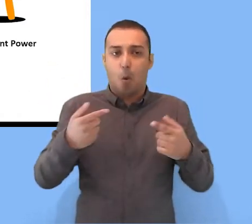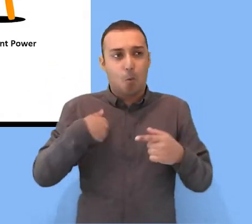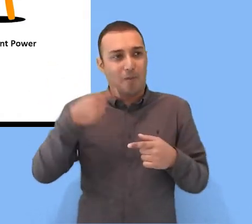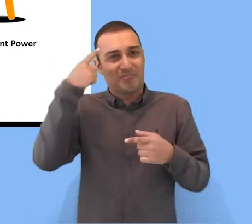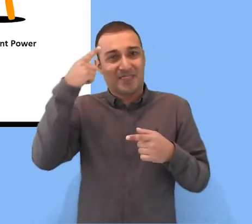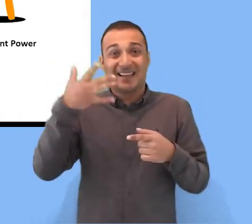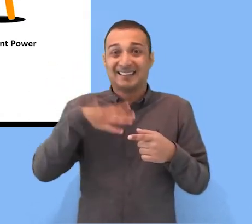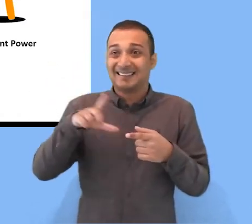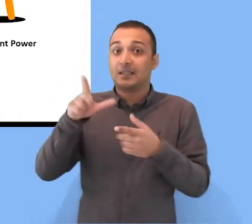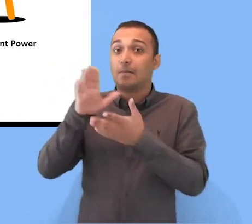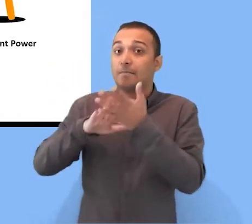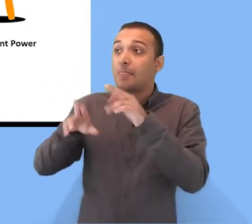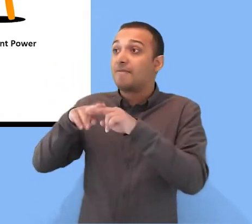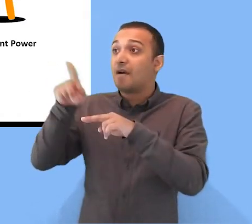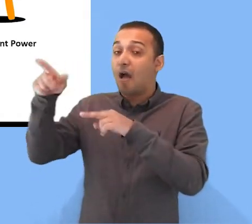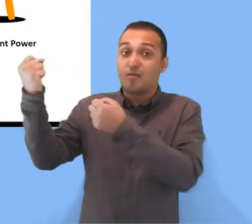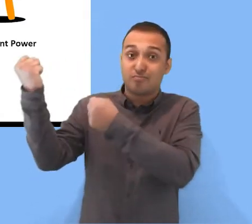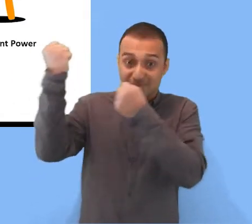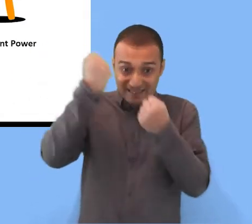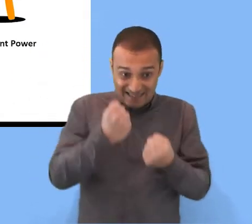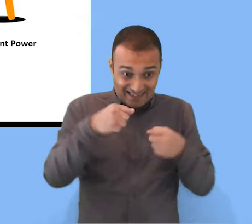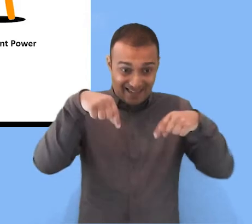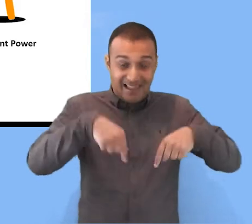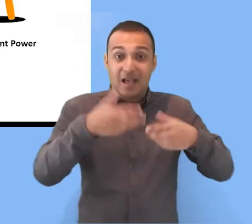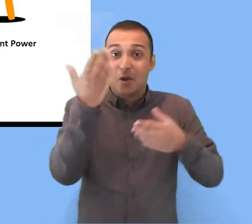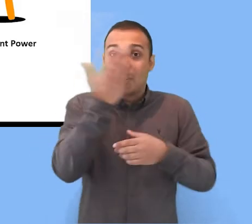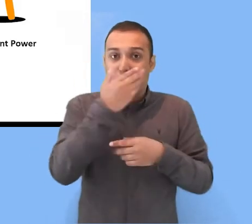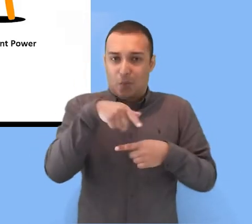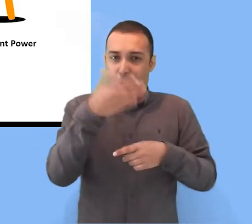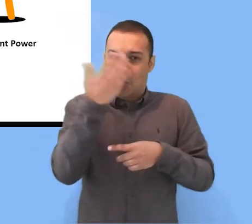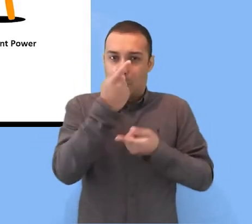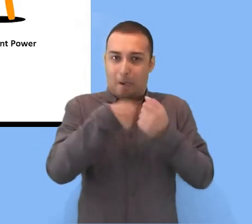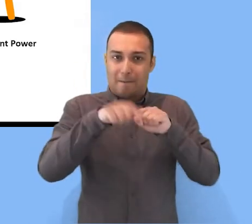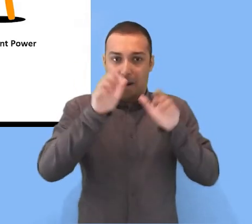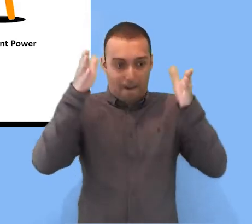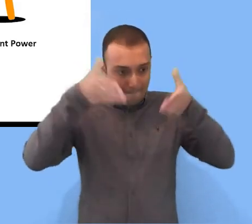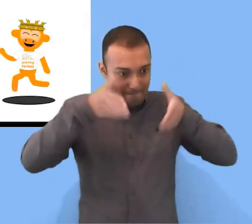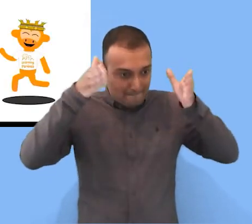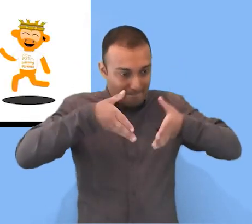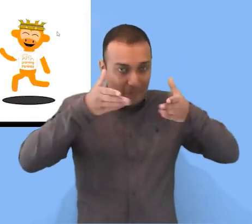get them engaged in their child's learning and support that over time.